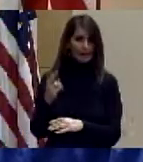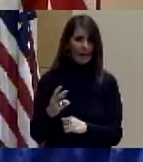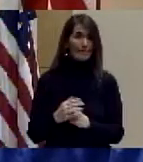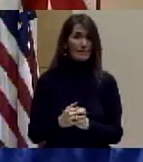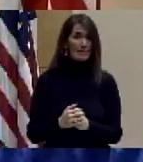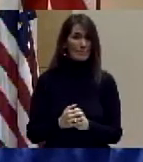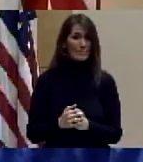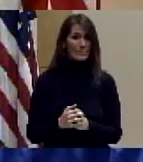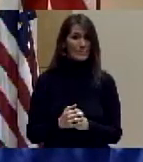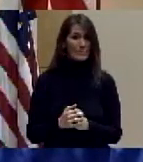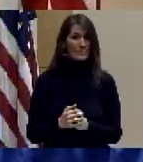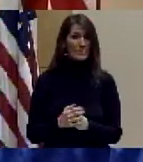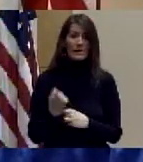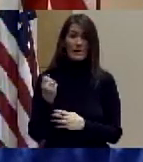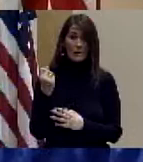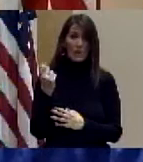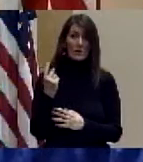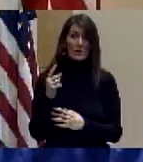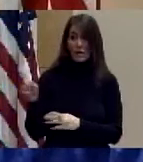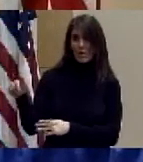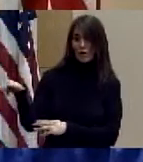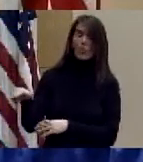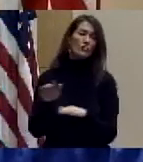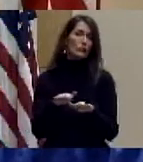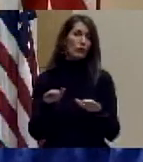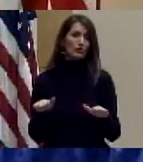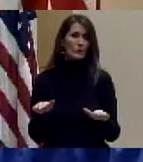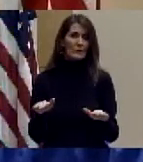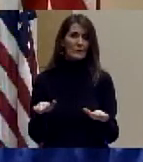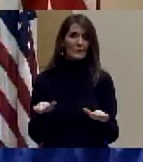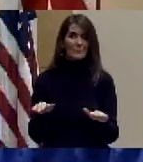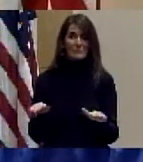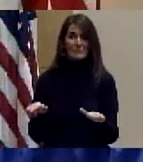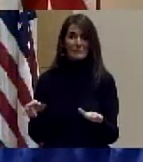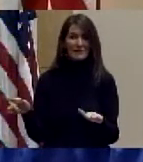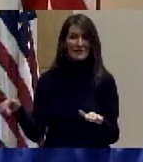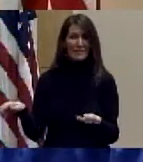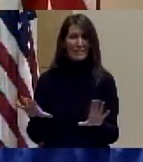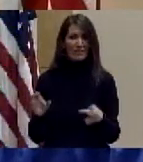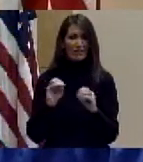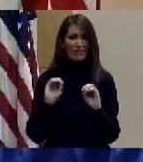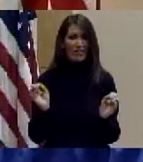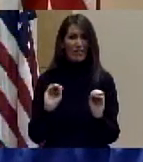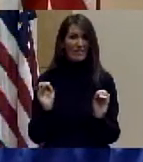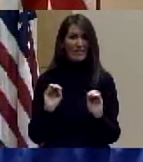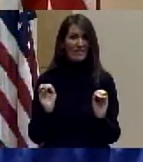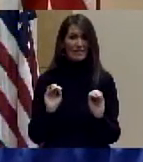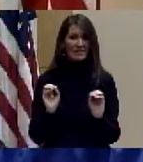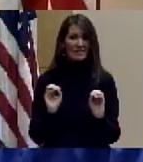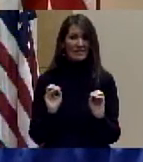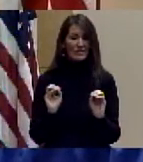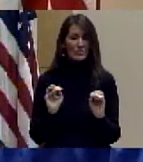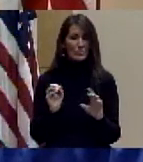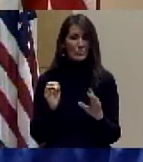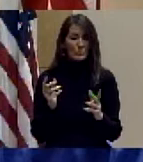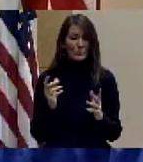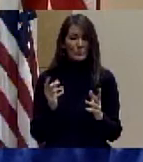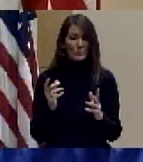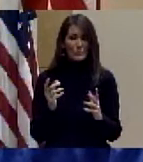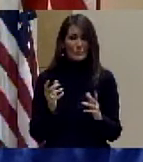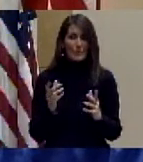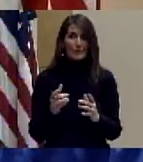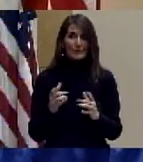And make no mistake, those children have done nothing to deserve the poverty